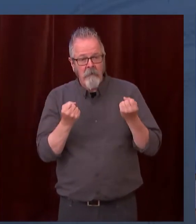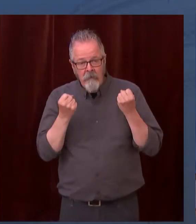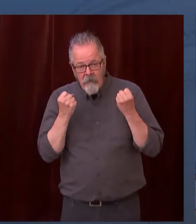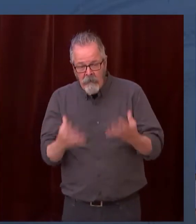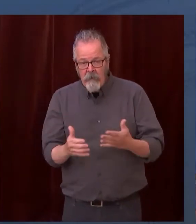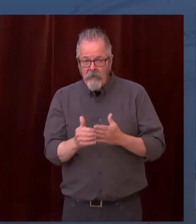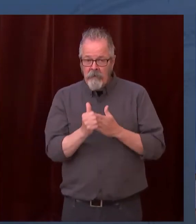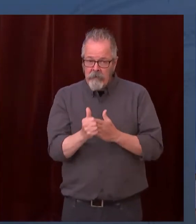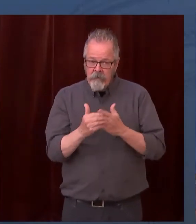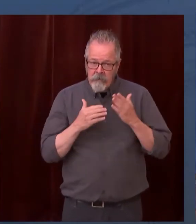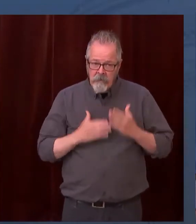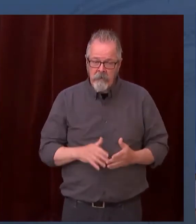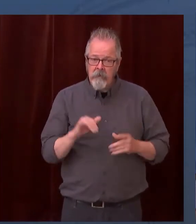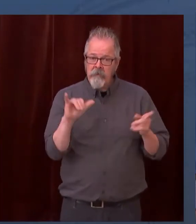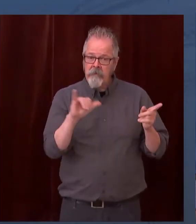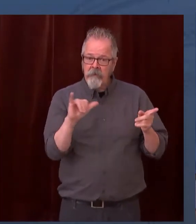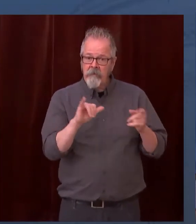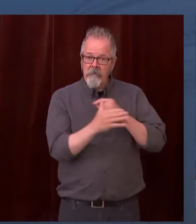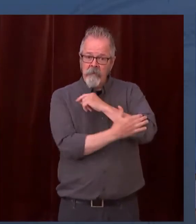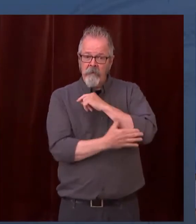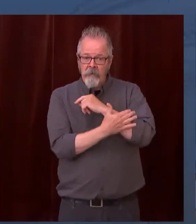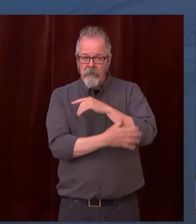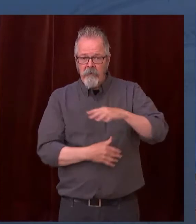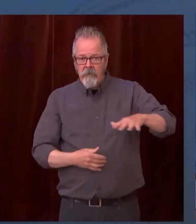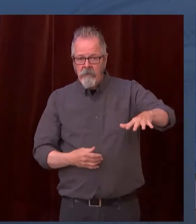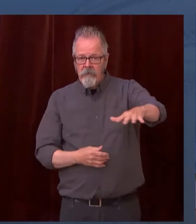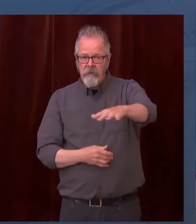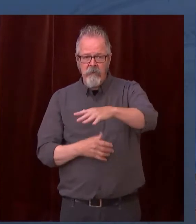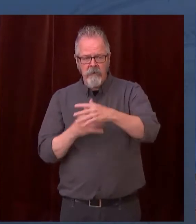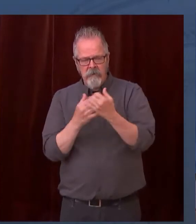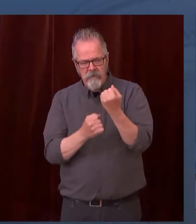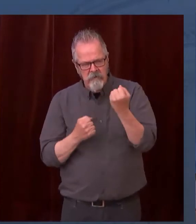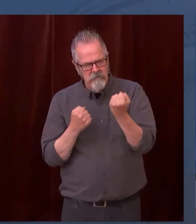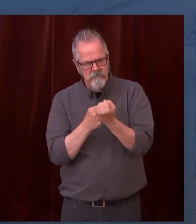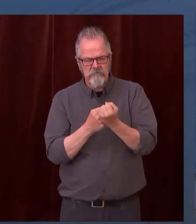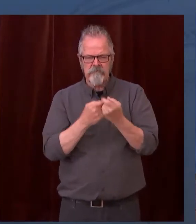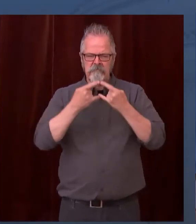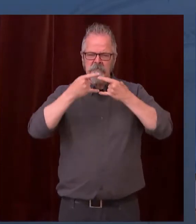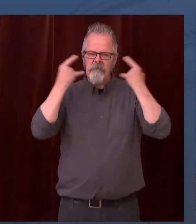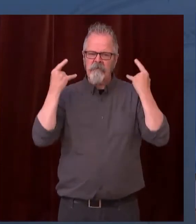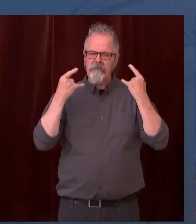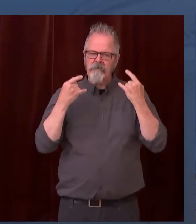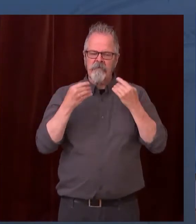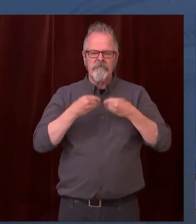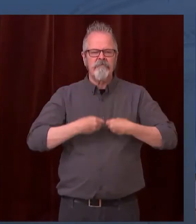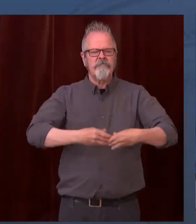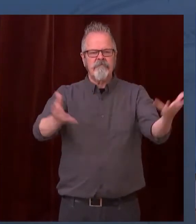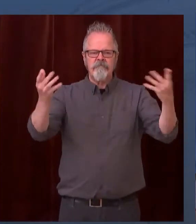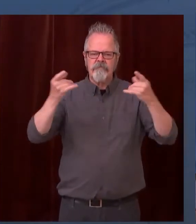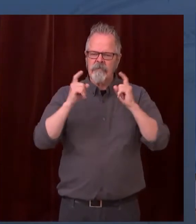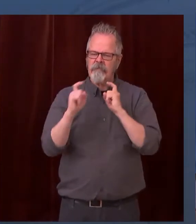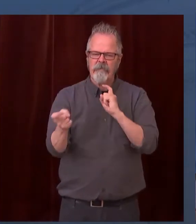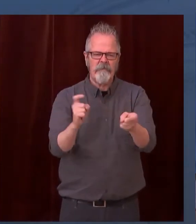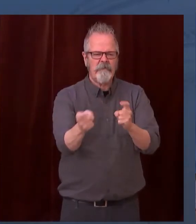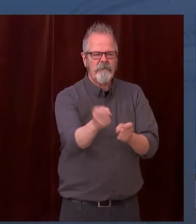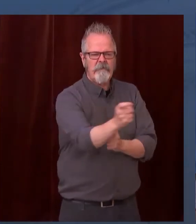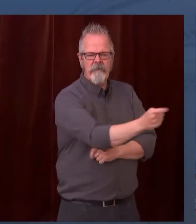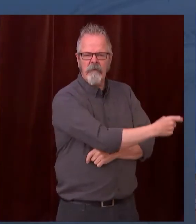she's in favor of people wearing masks. So Mayor Byers, I'm looking forward to your description of your efforts.